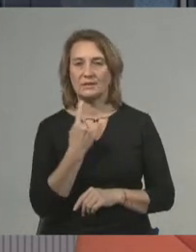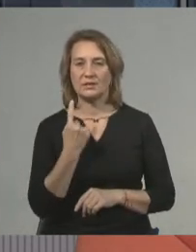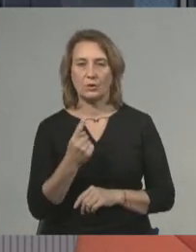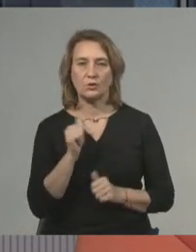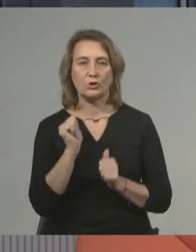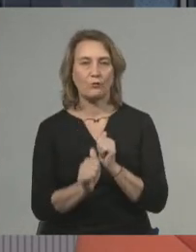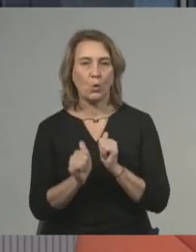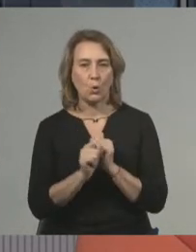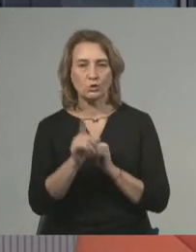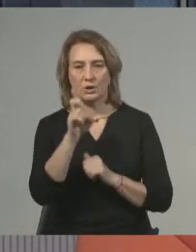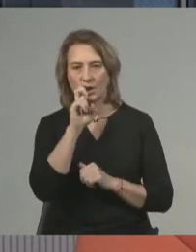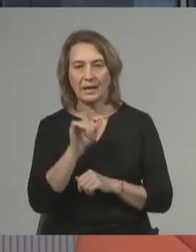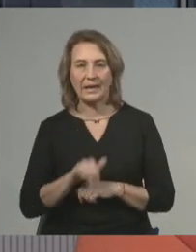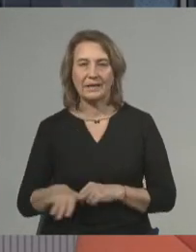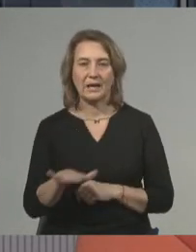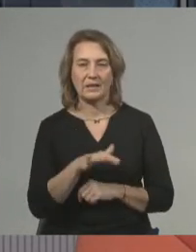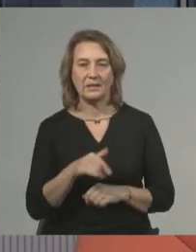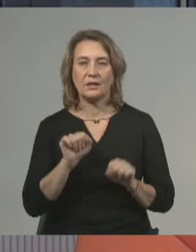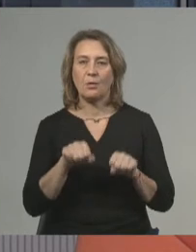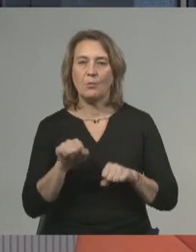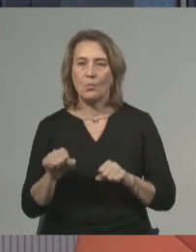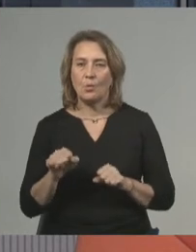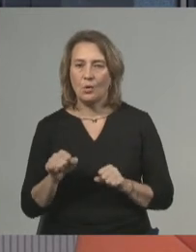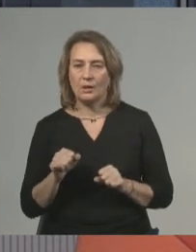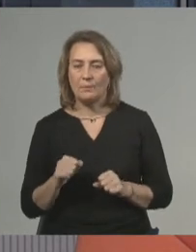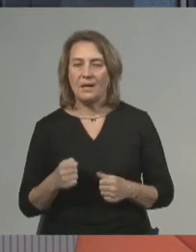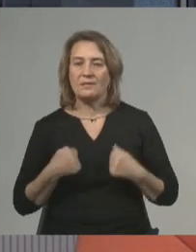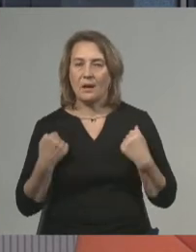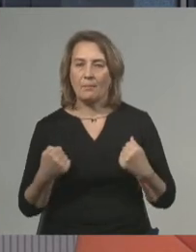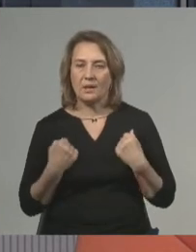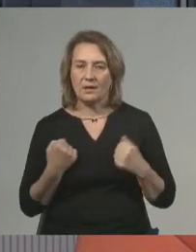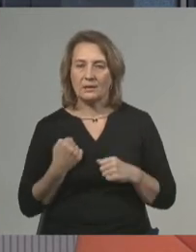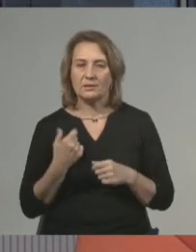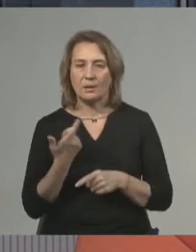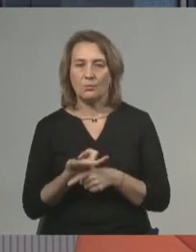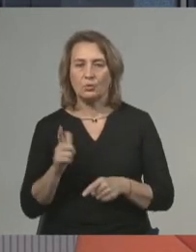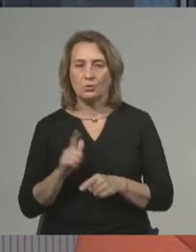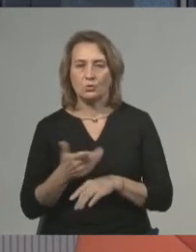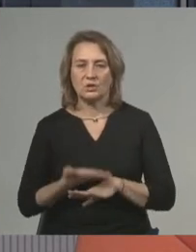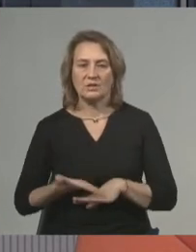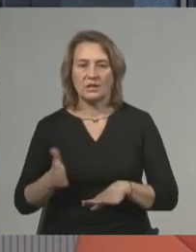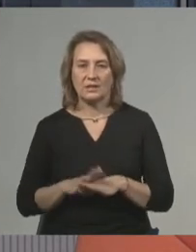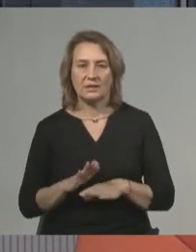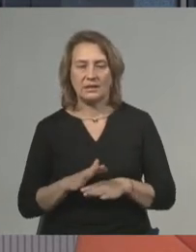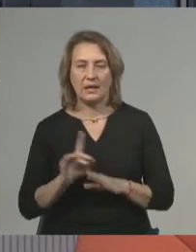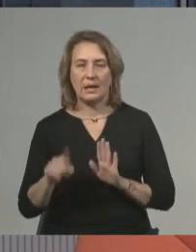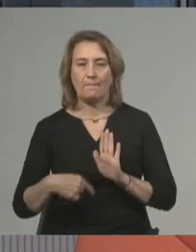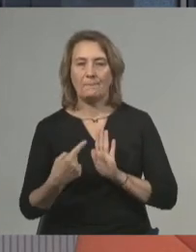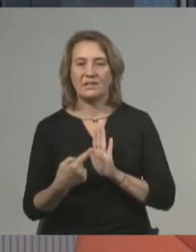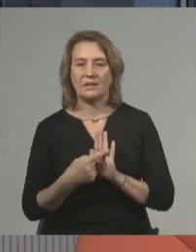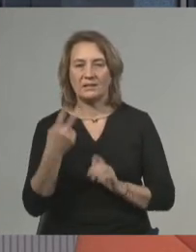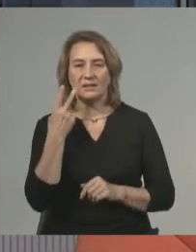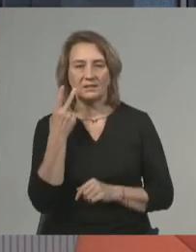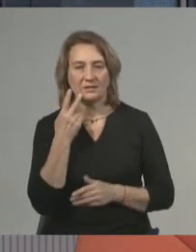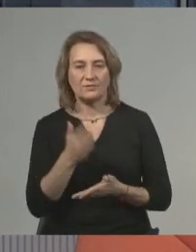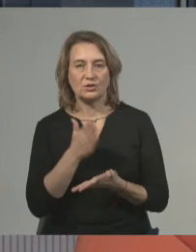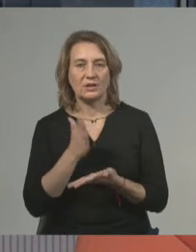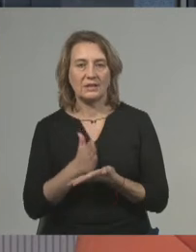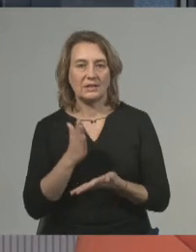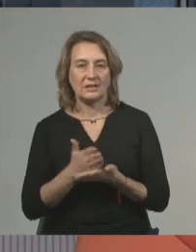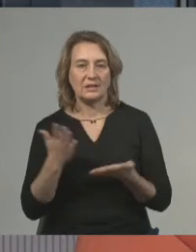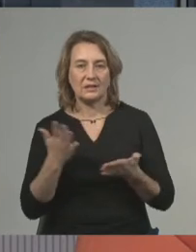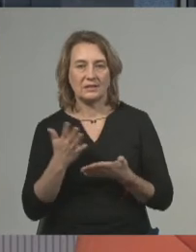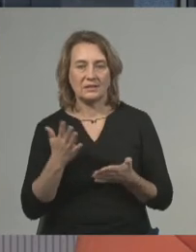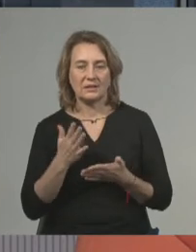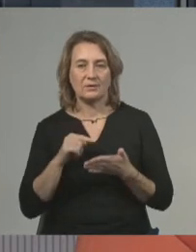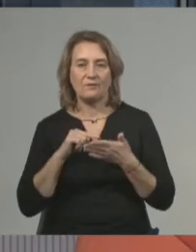trying to cover some of these difficult issues we're always going to get backlash of different kinds and journalists media from